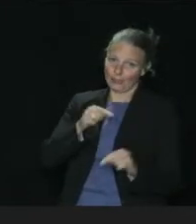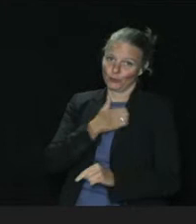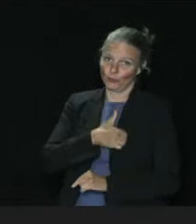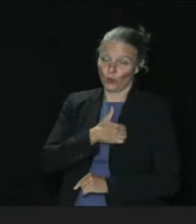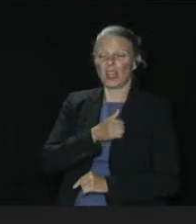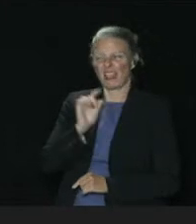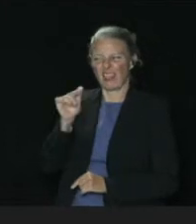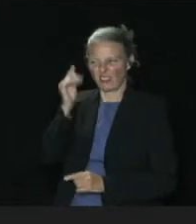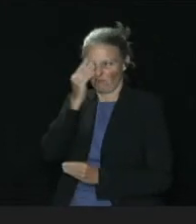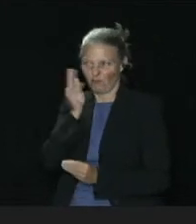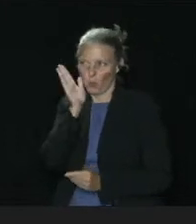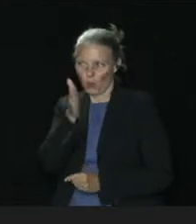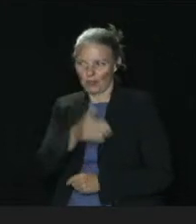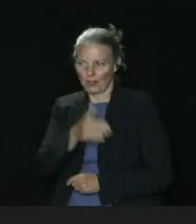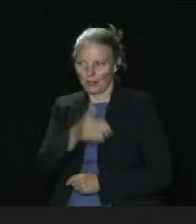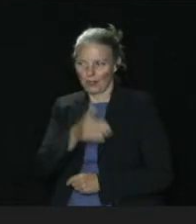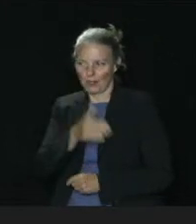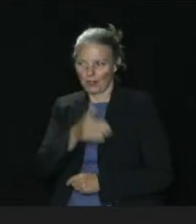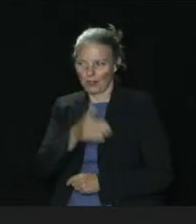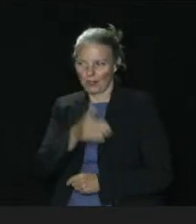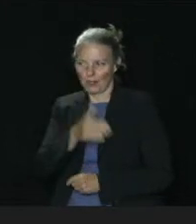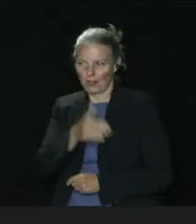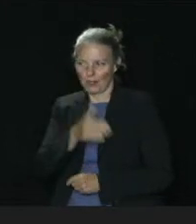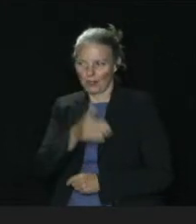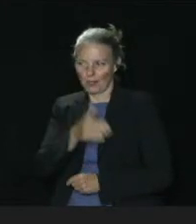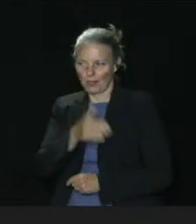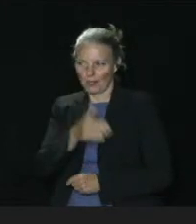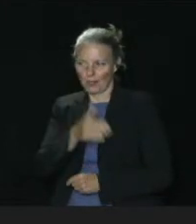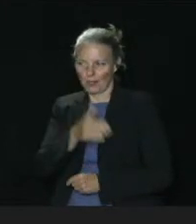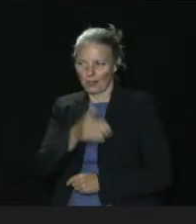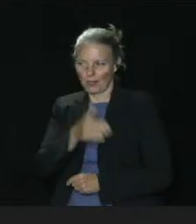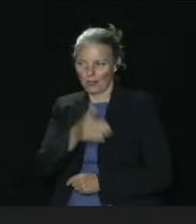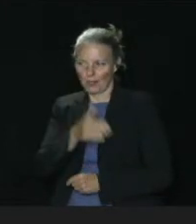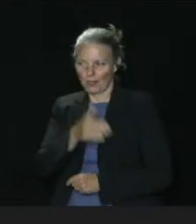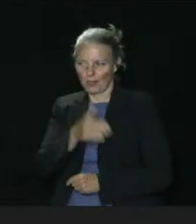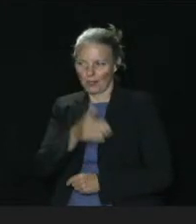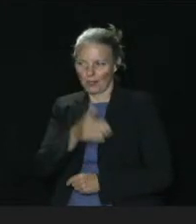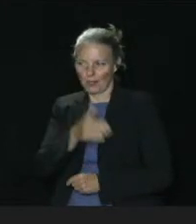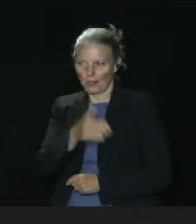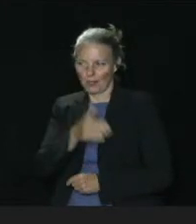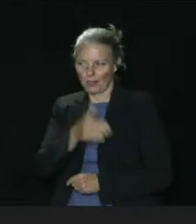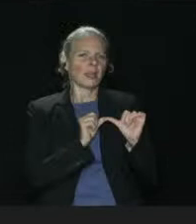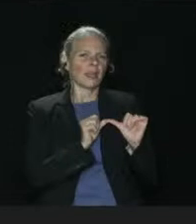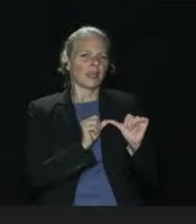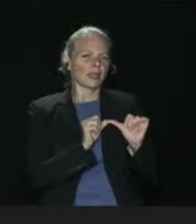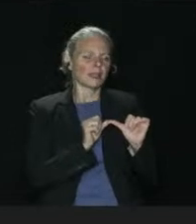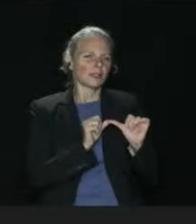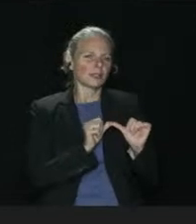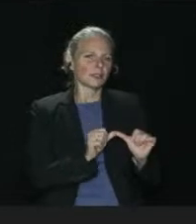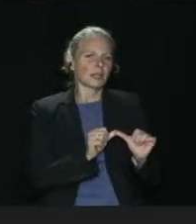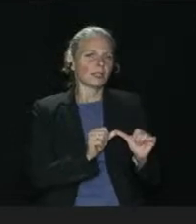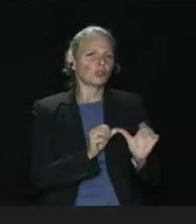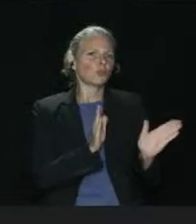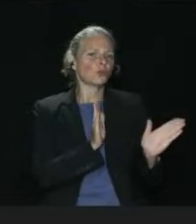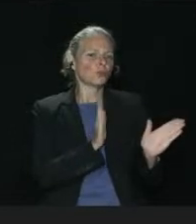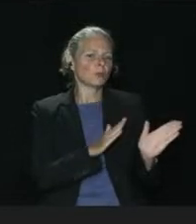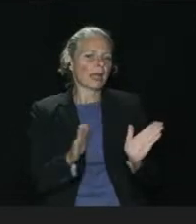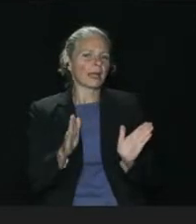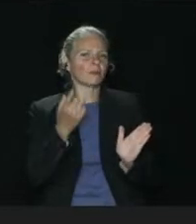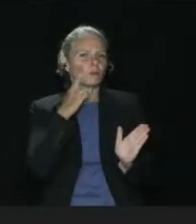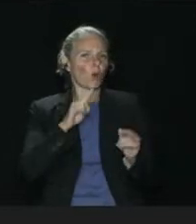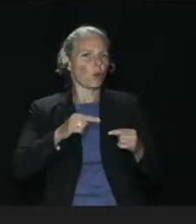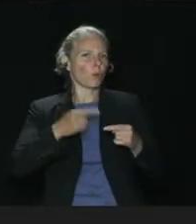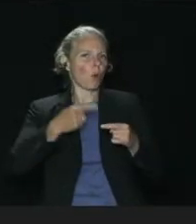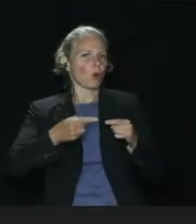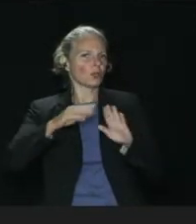Okay. And my second question has to do with the ongoing discussions to plan for a rollback of restrictions at the border. Lots